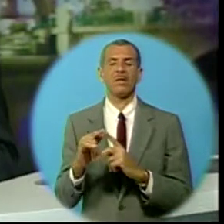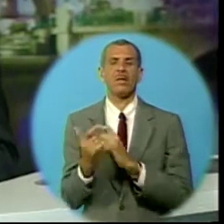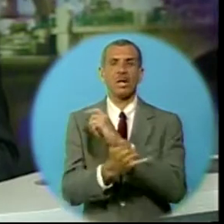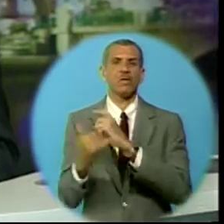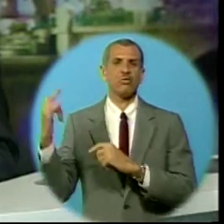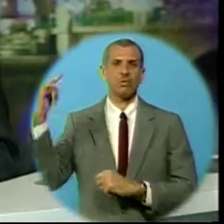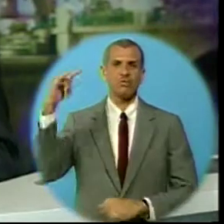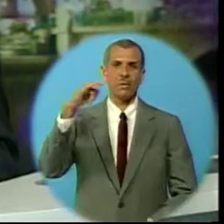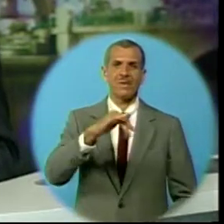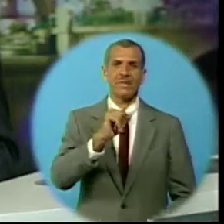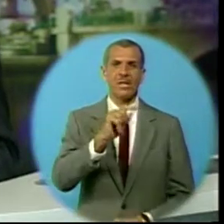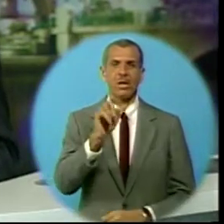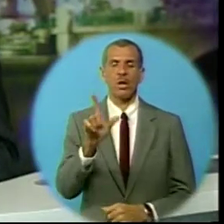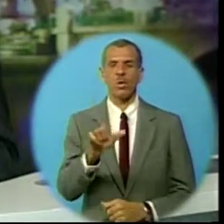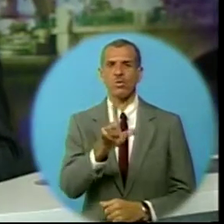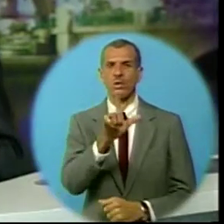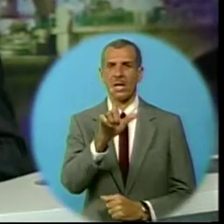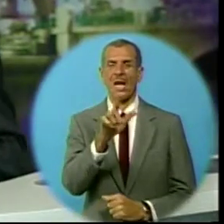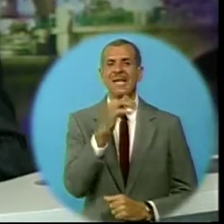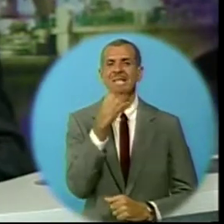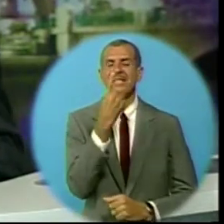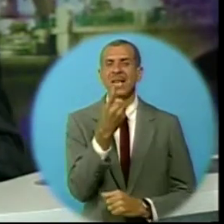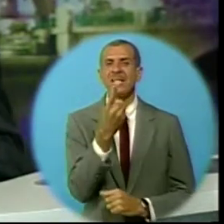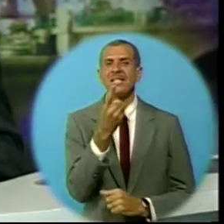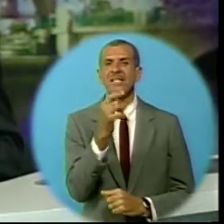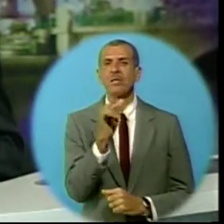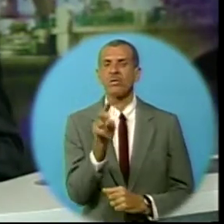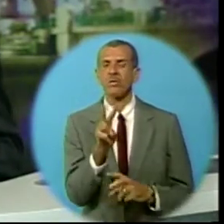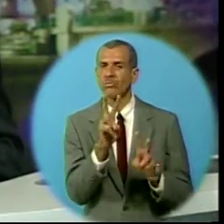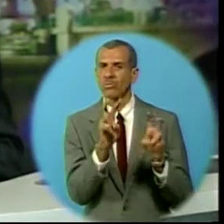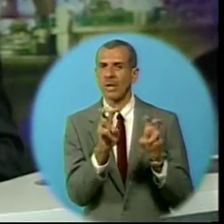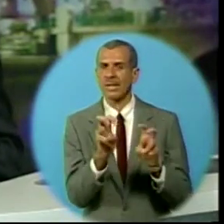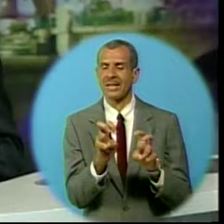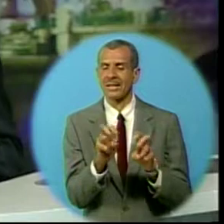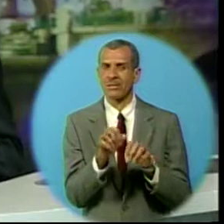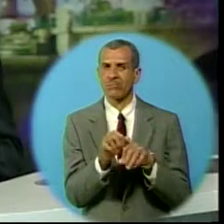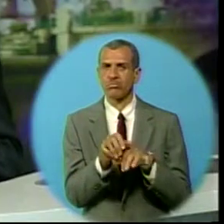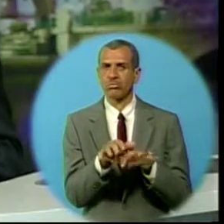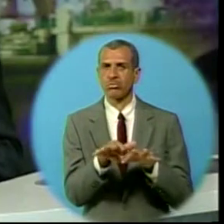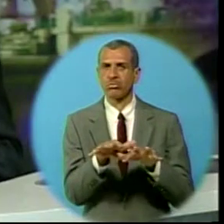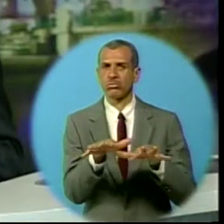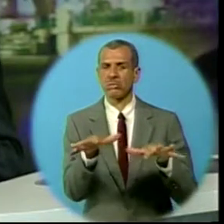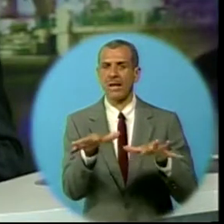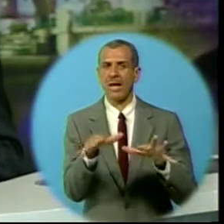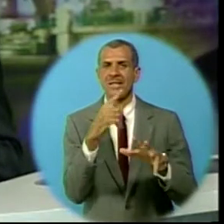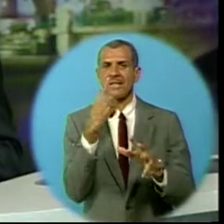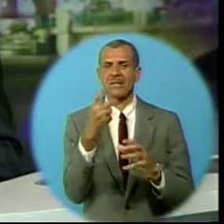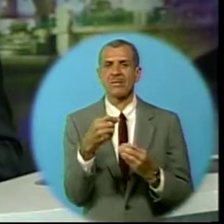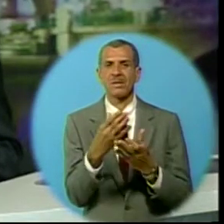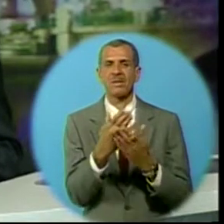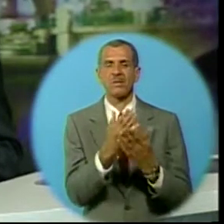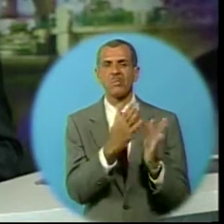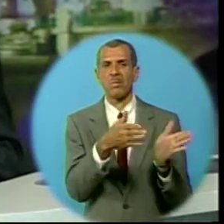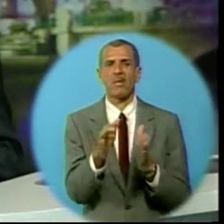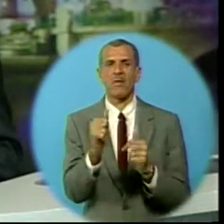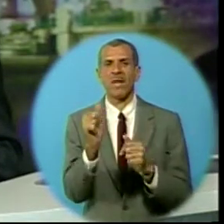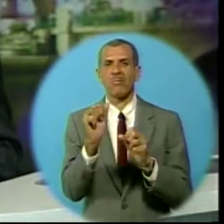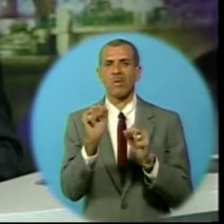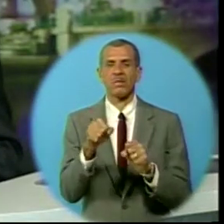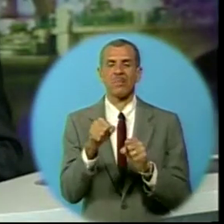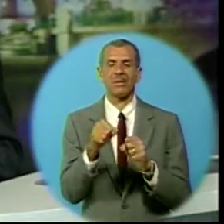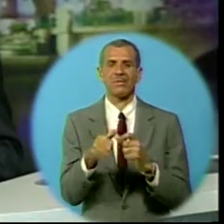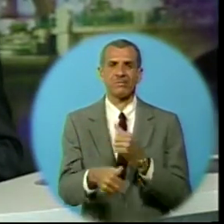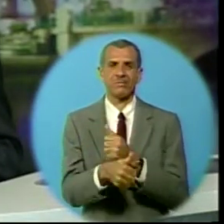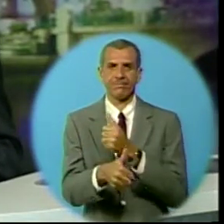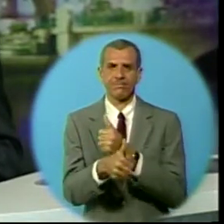Lucia. The Prime Minister said that St. Lucia would continue to monitor the outbreak and has allocated resources to prepare for any possible